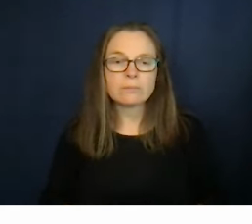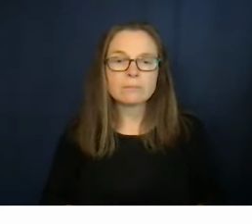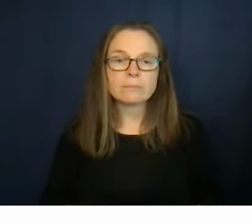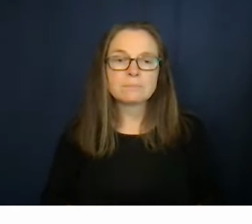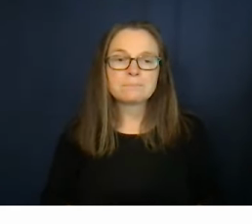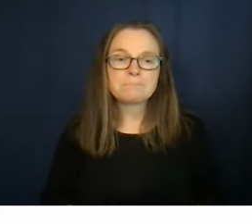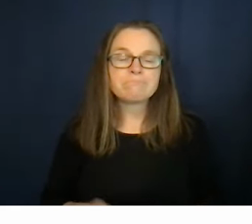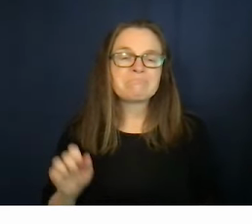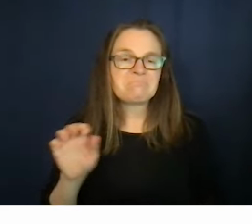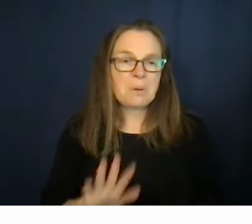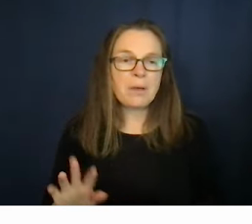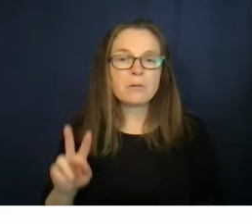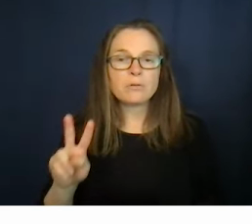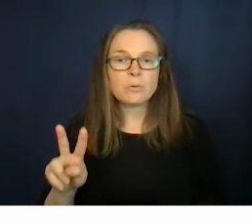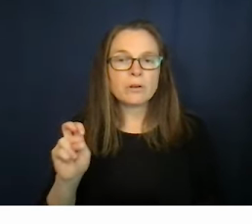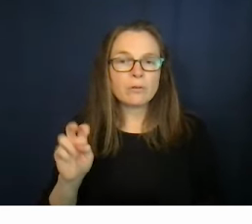There is approximately